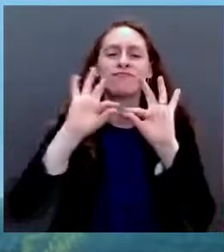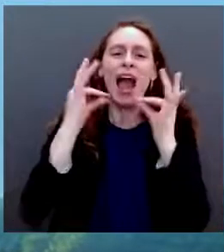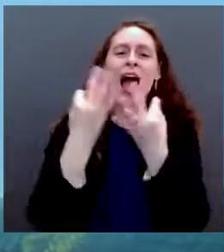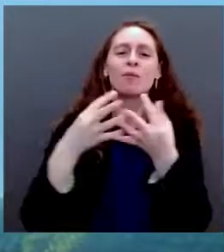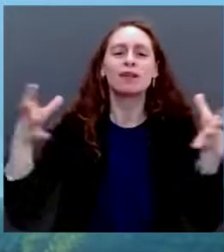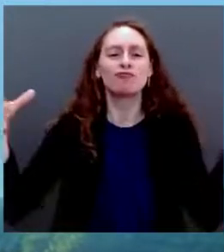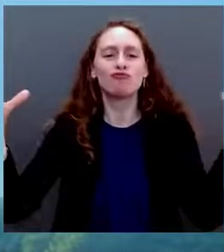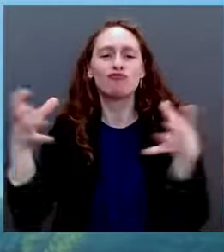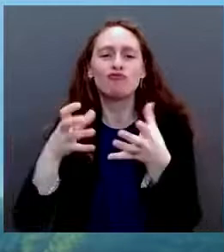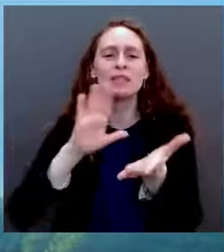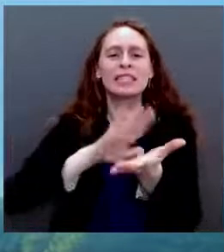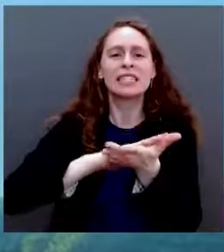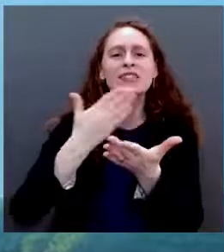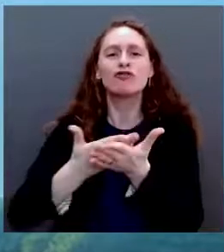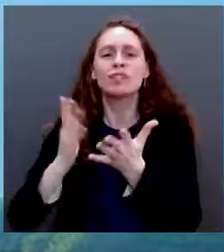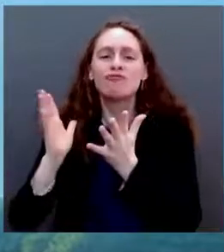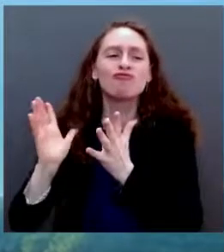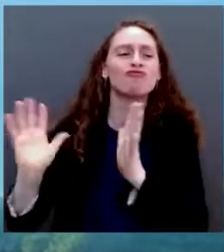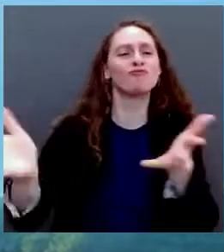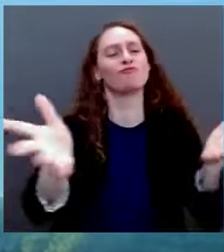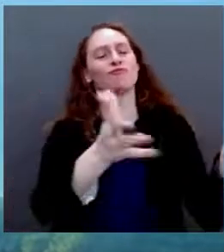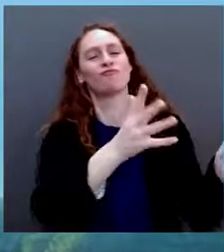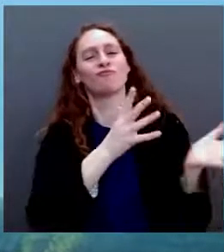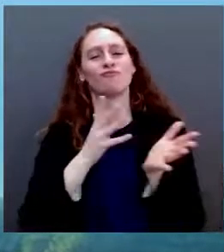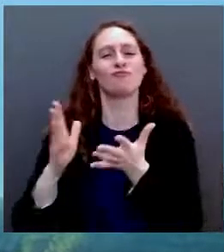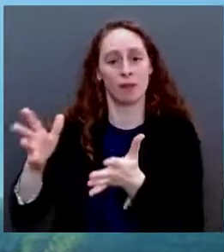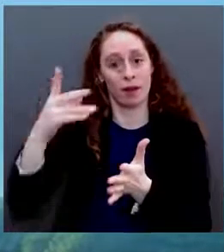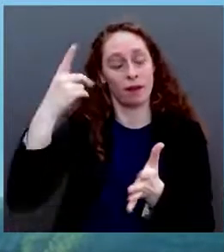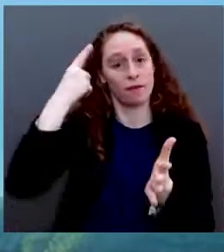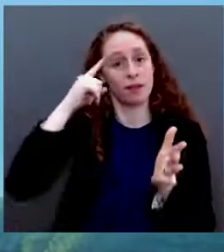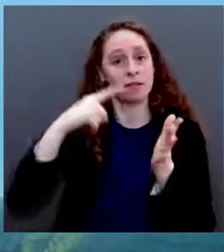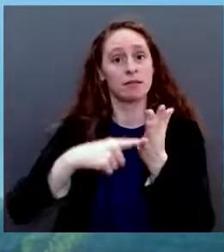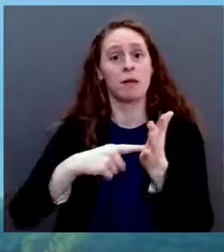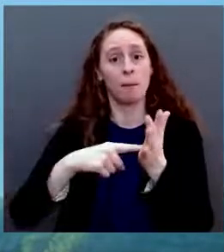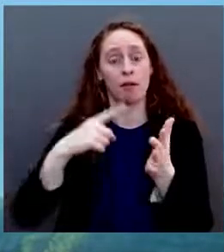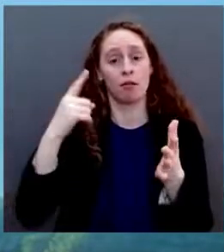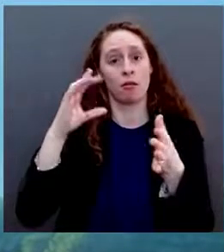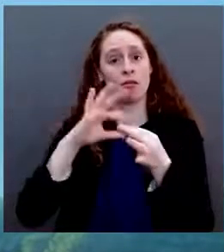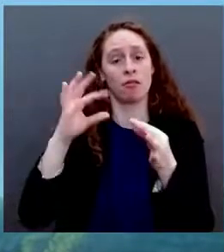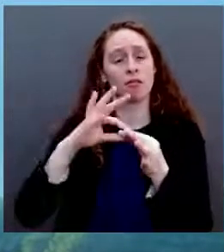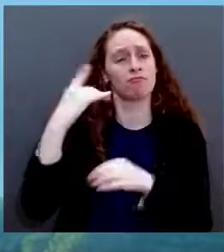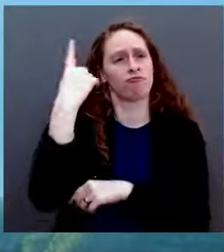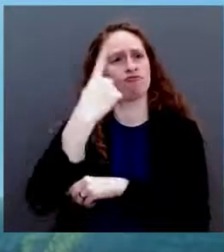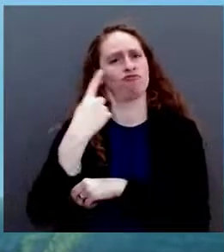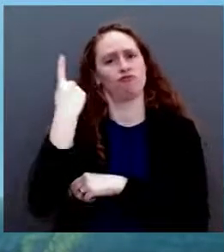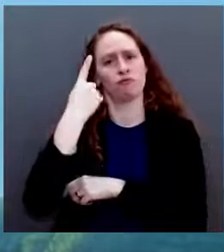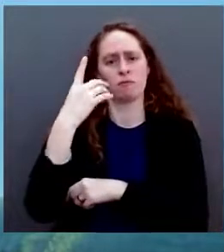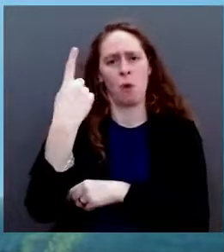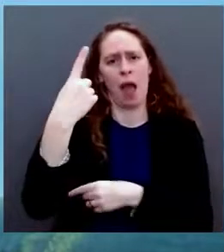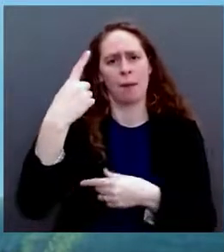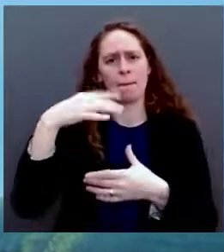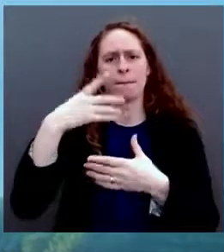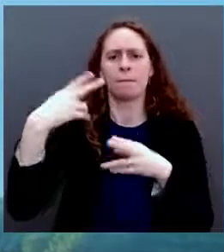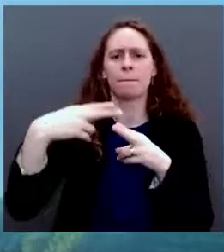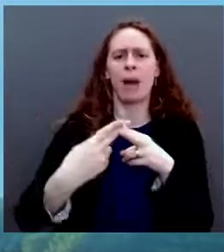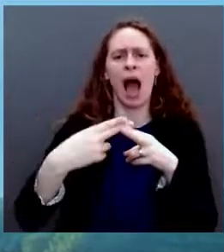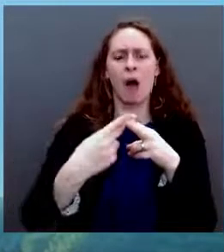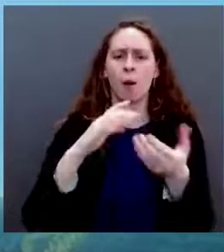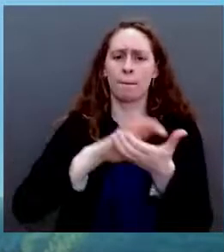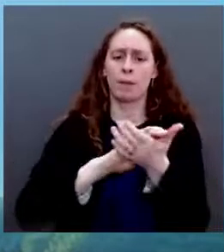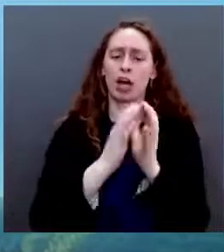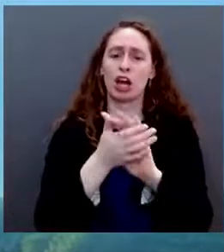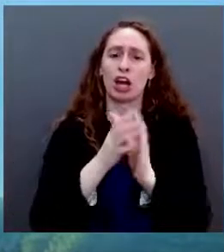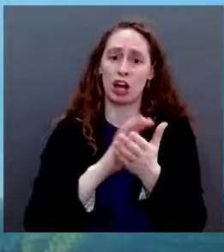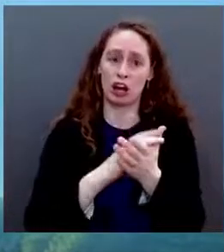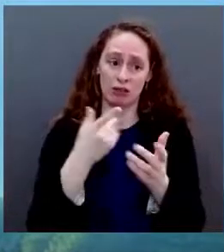meat? $5? Well, this is partly, the pound of beef today costs $5 compared to less than